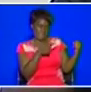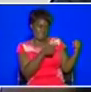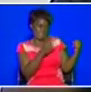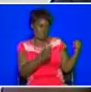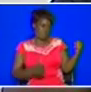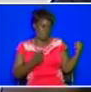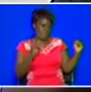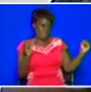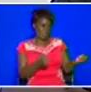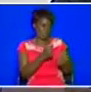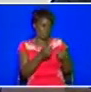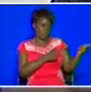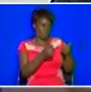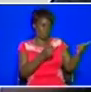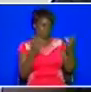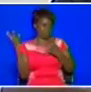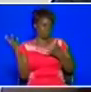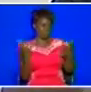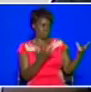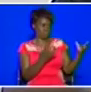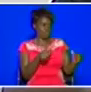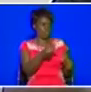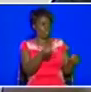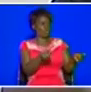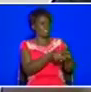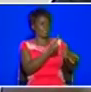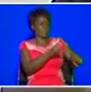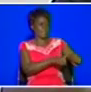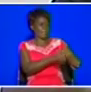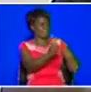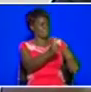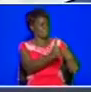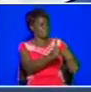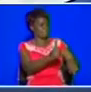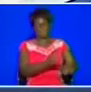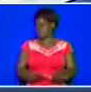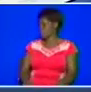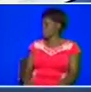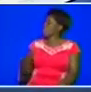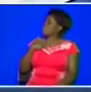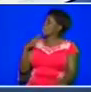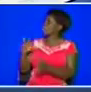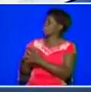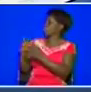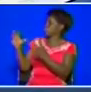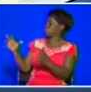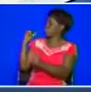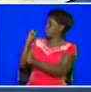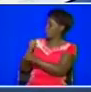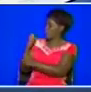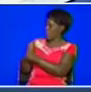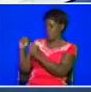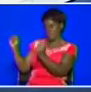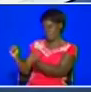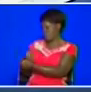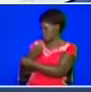railway cannot carry transit cargo and local cargo at the same time. So would you be seeking to increase its operational capacity? You